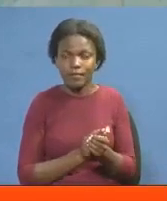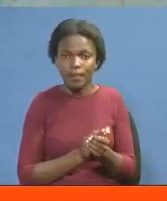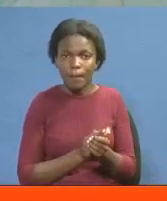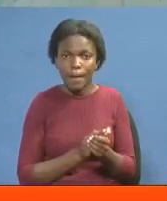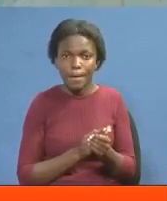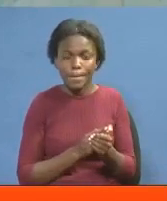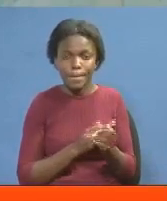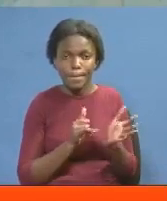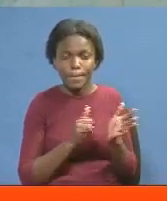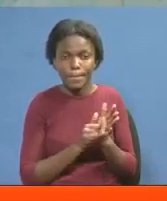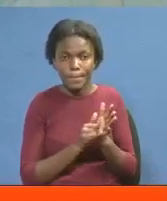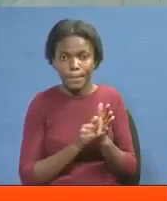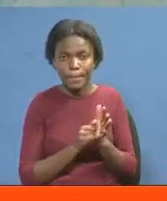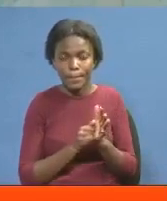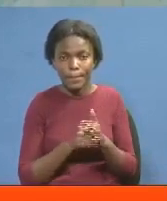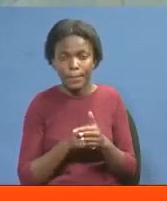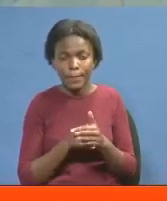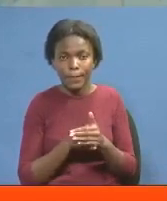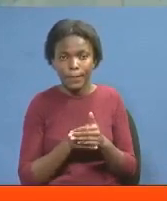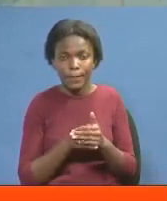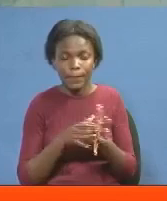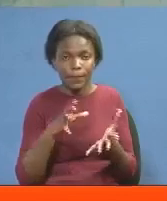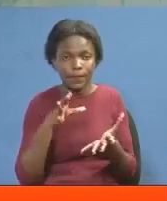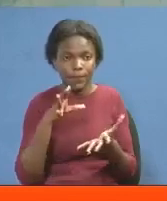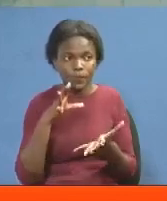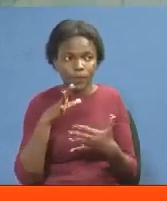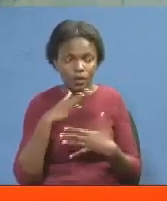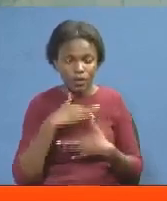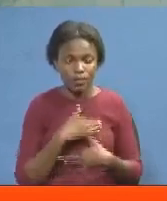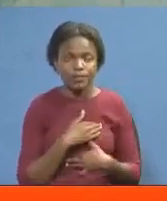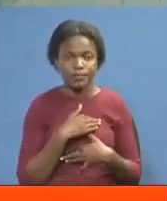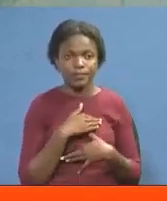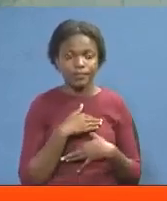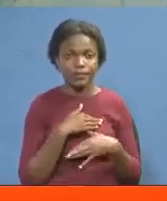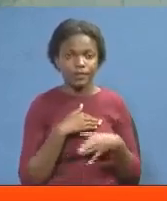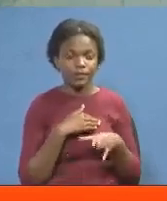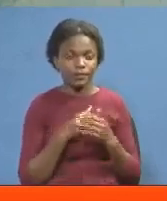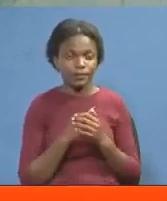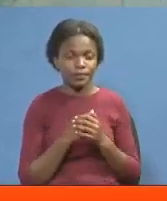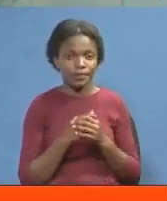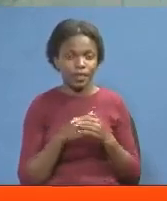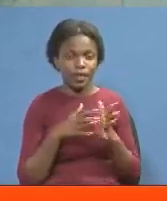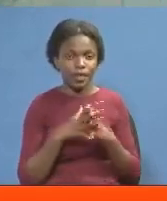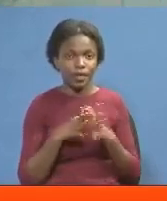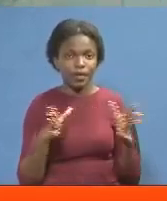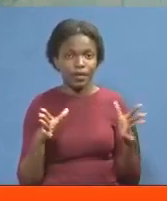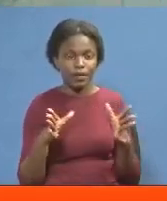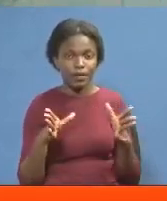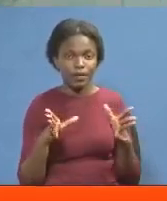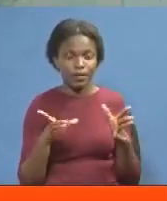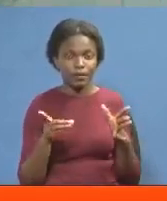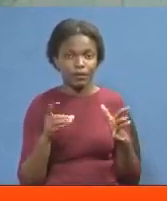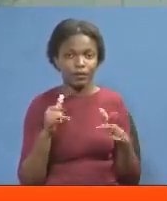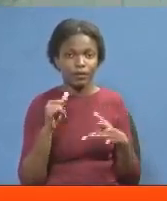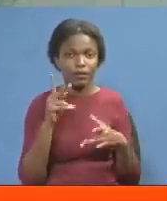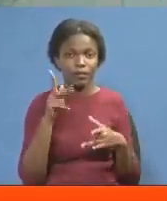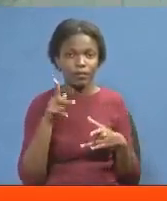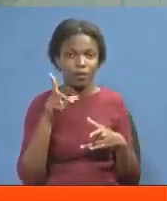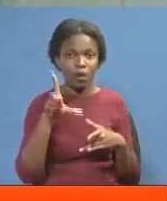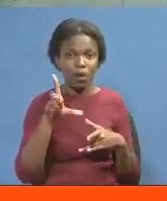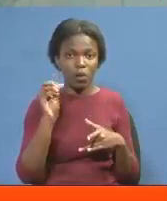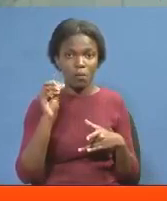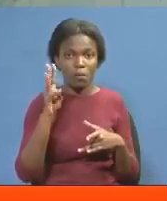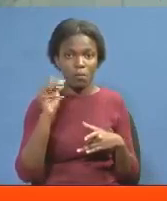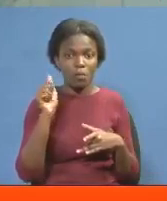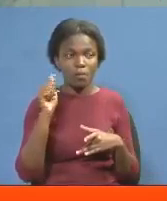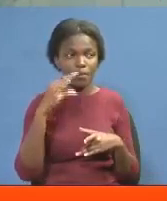ordered has given him time to cool down a bit and also cool temperatures and allow diplomacy and engagement to take